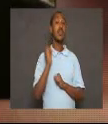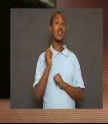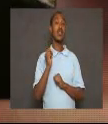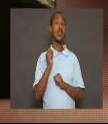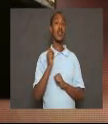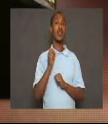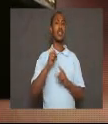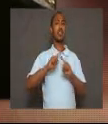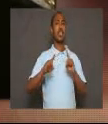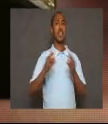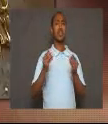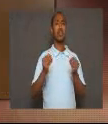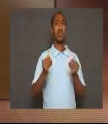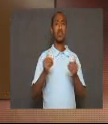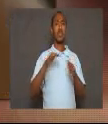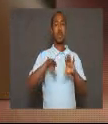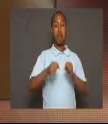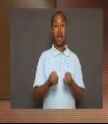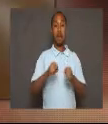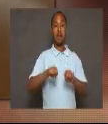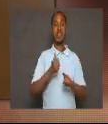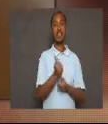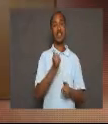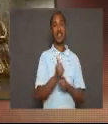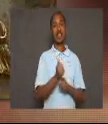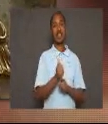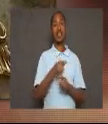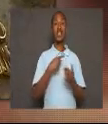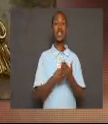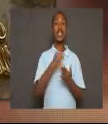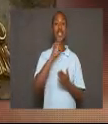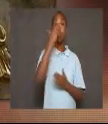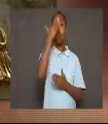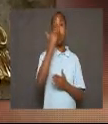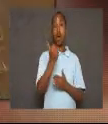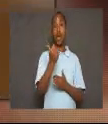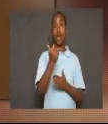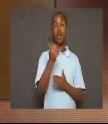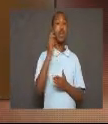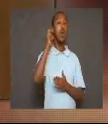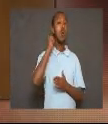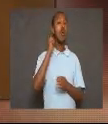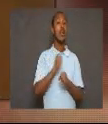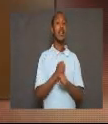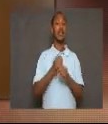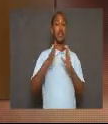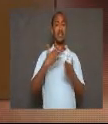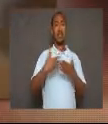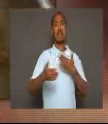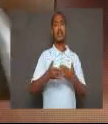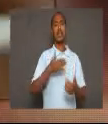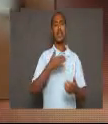soft and malleable metal. This is why goldsmiths are easily able to shape